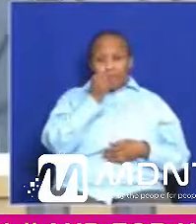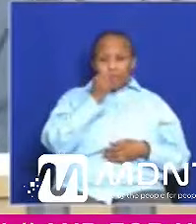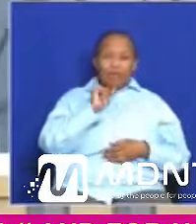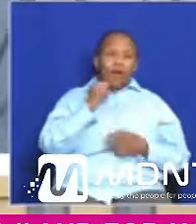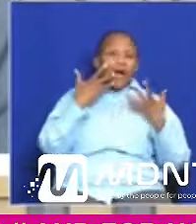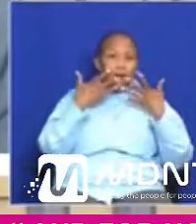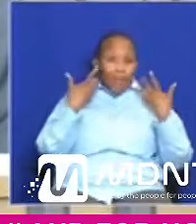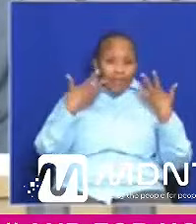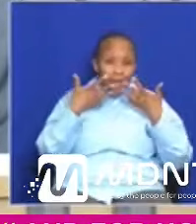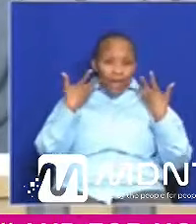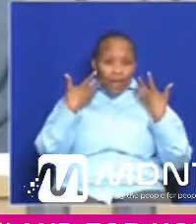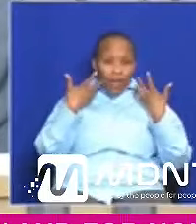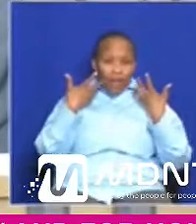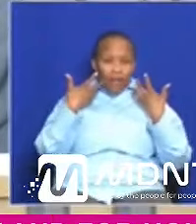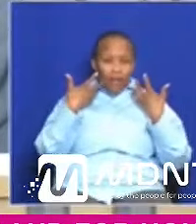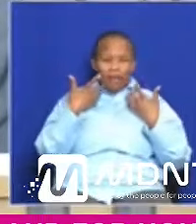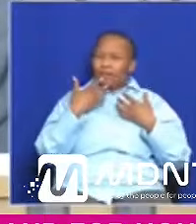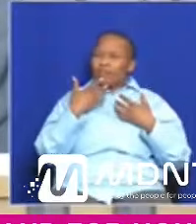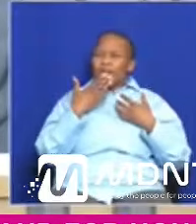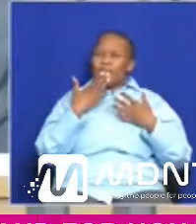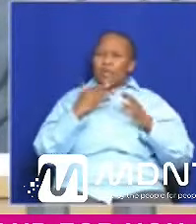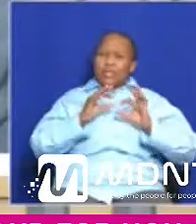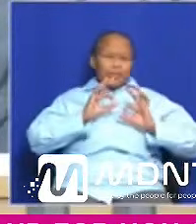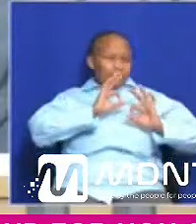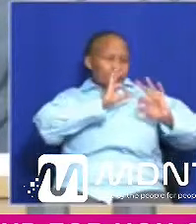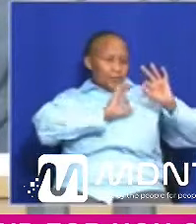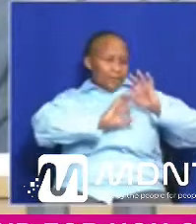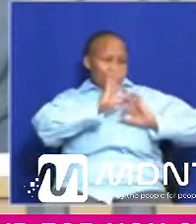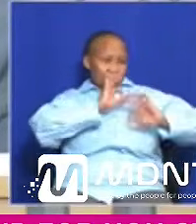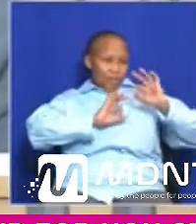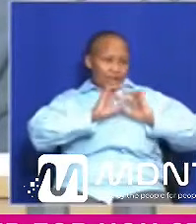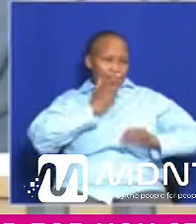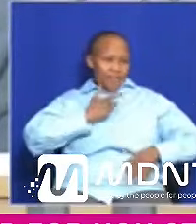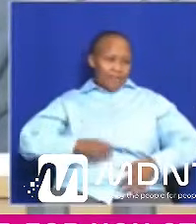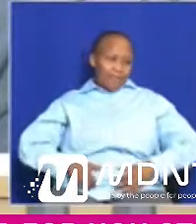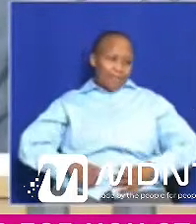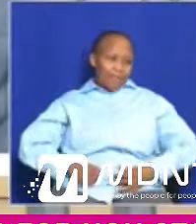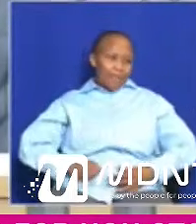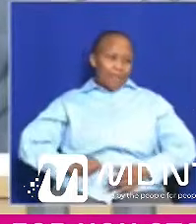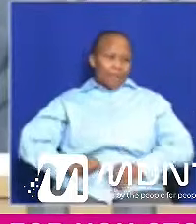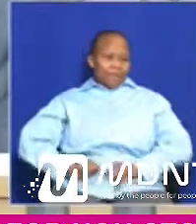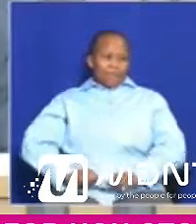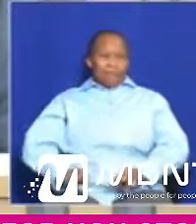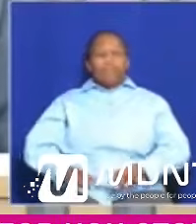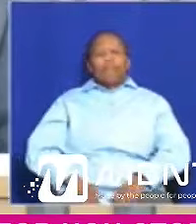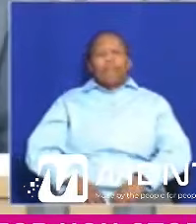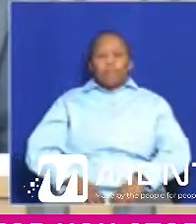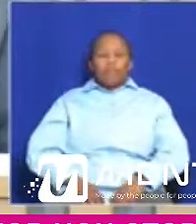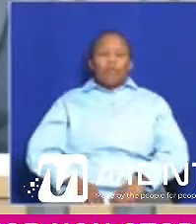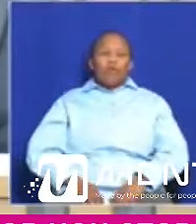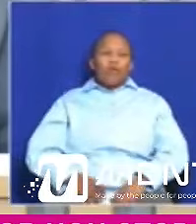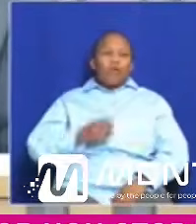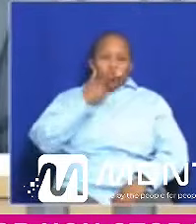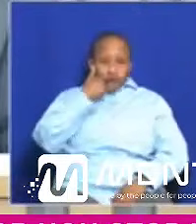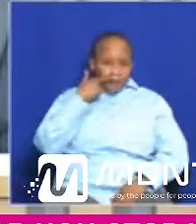Can you please explain that to me once more? Okay. When I put up this letter, you raised the fact that you are currently